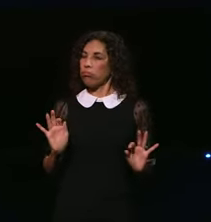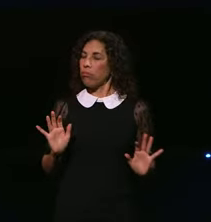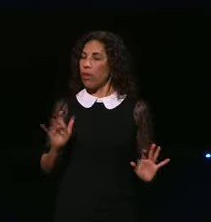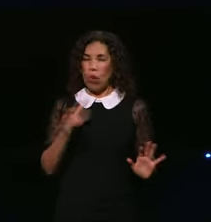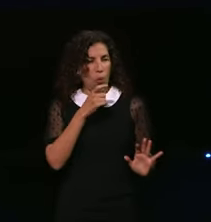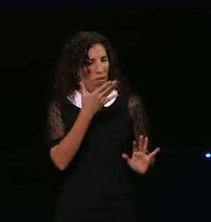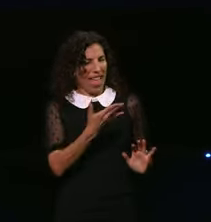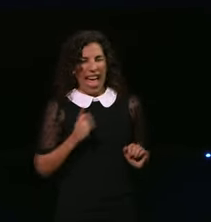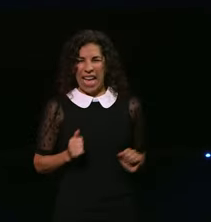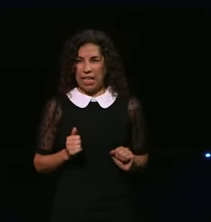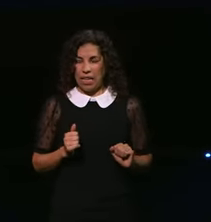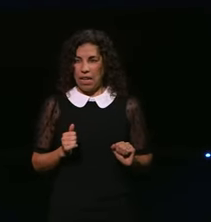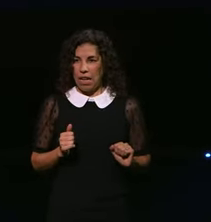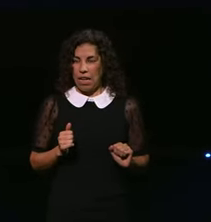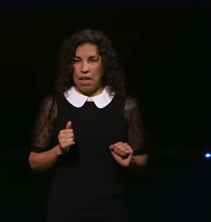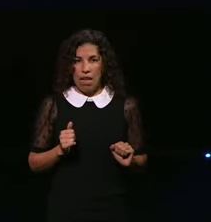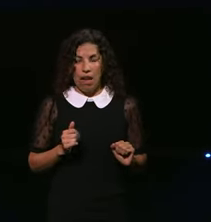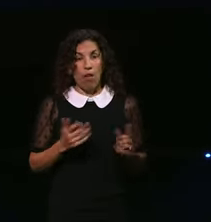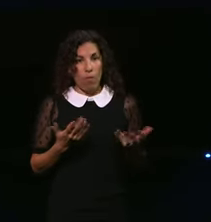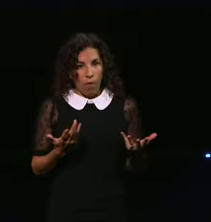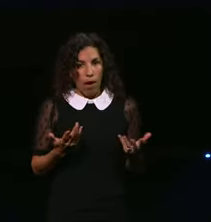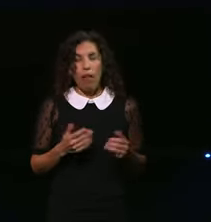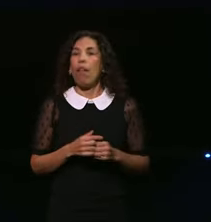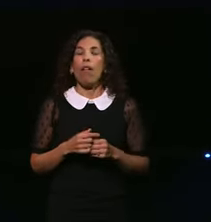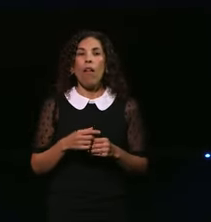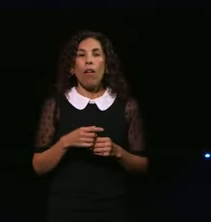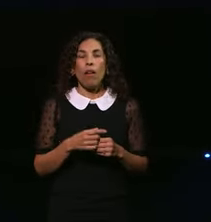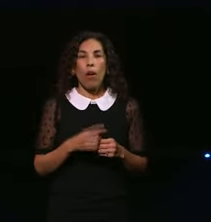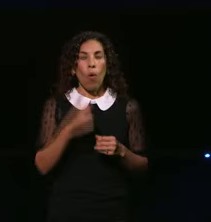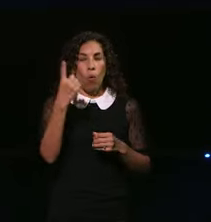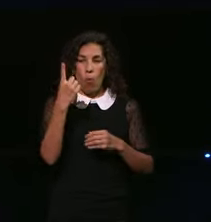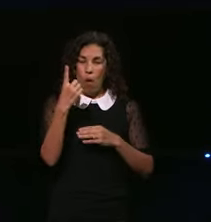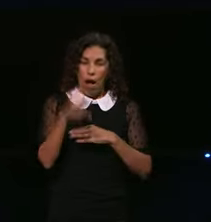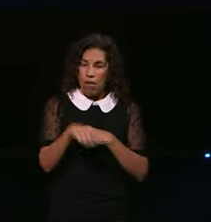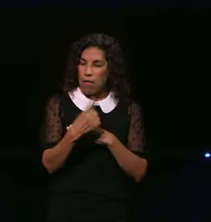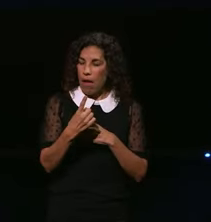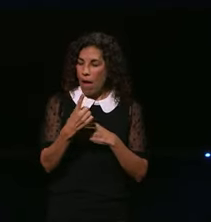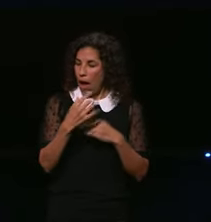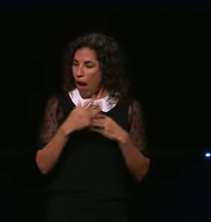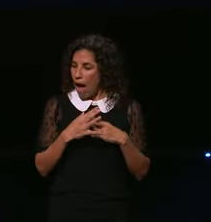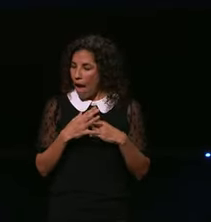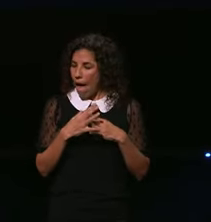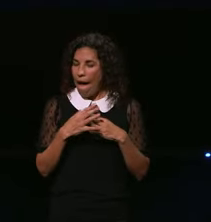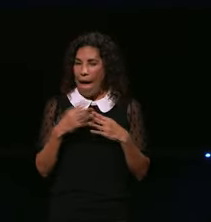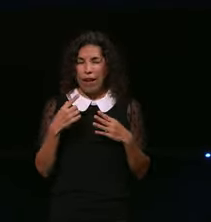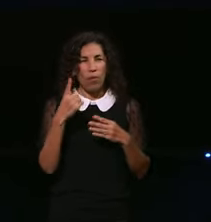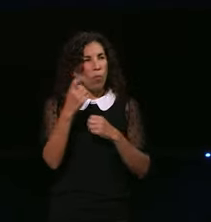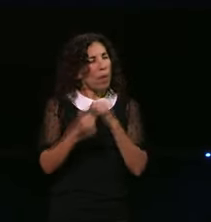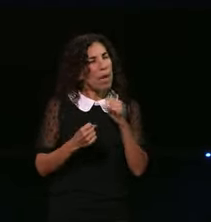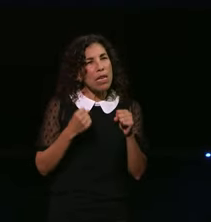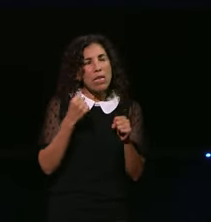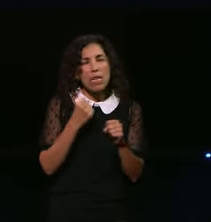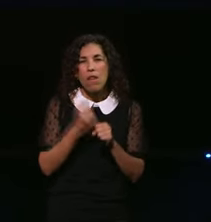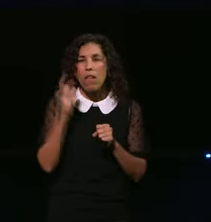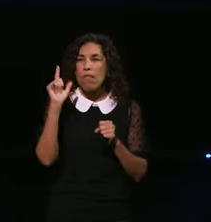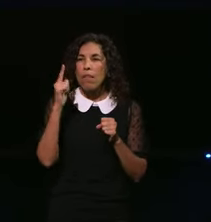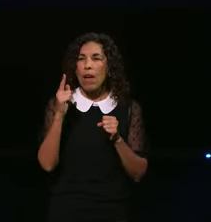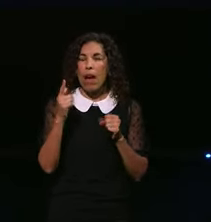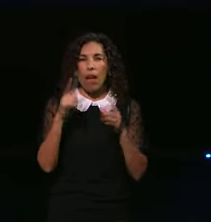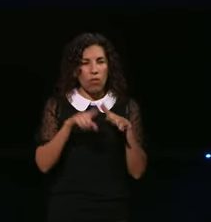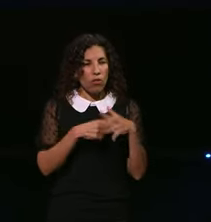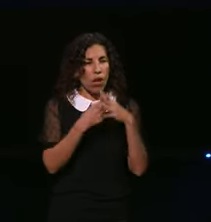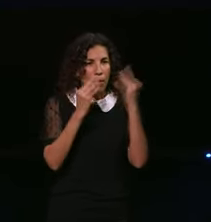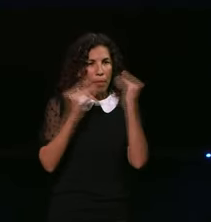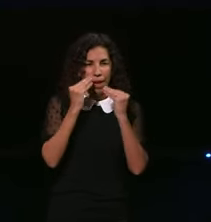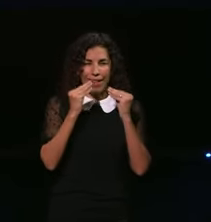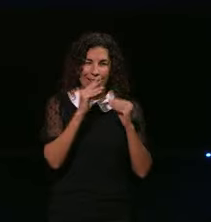who is this? And so one day, I think it is just a year after I started makeup as a